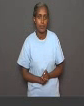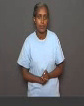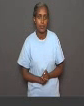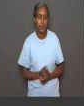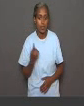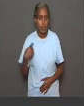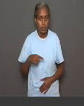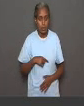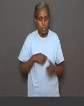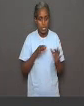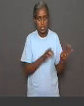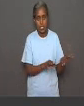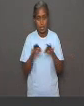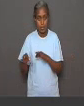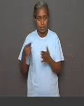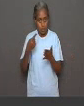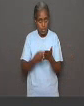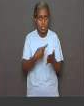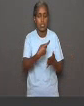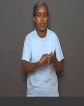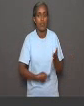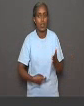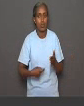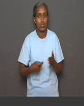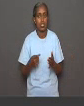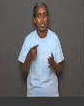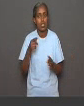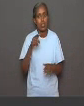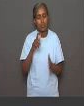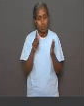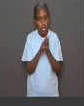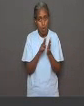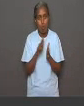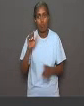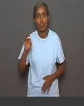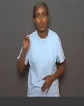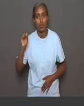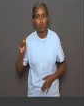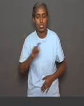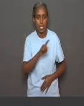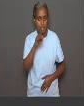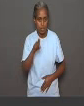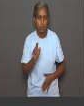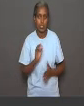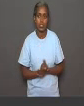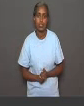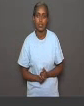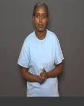We will substitute these values into the law of cosines equation.